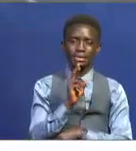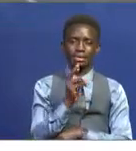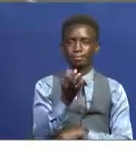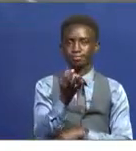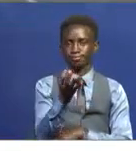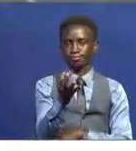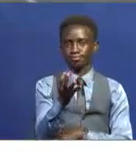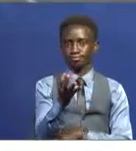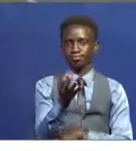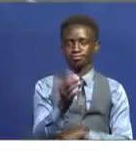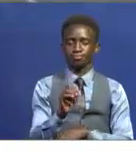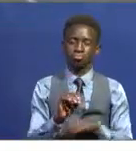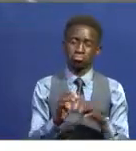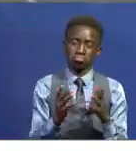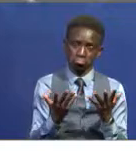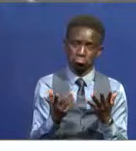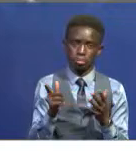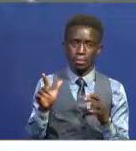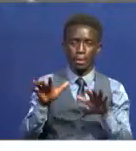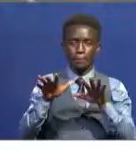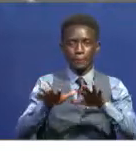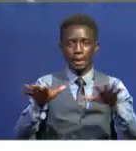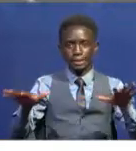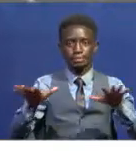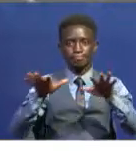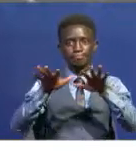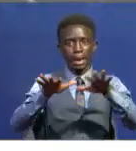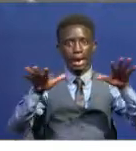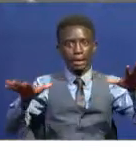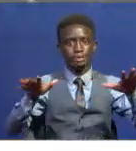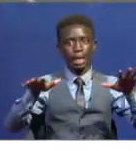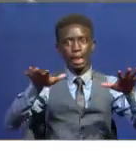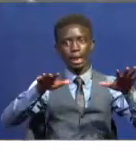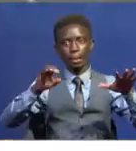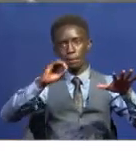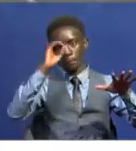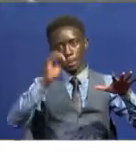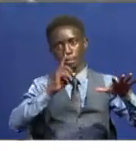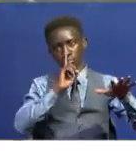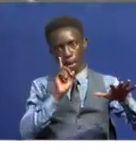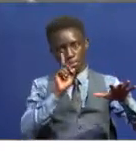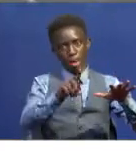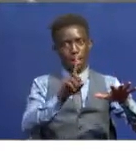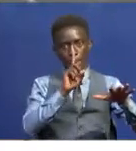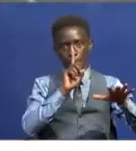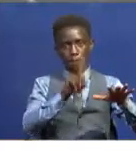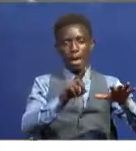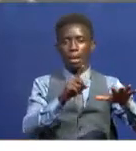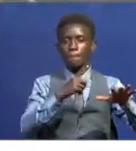consistently marketing returns regardless of the fluctuating market